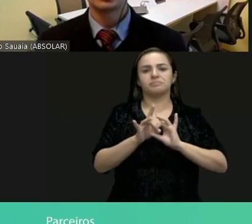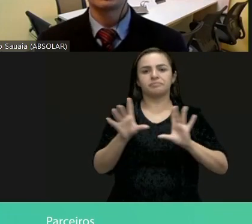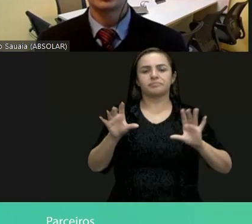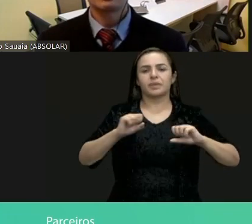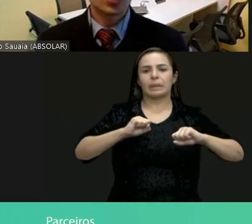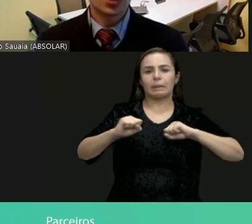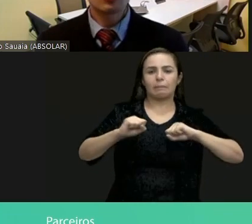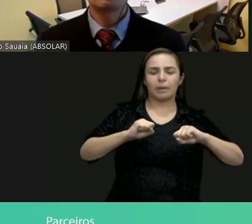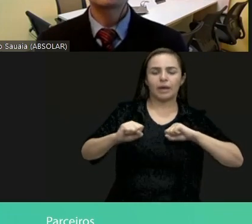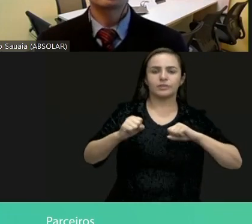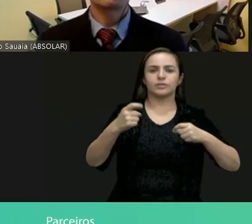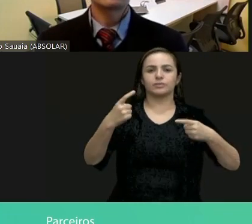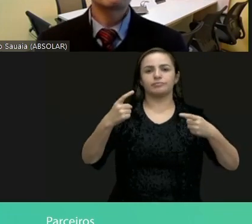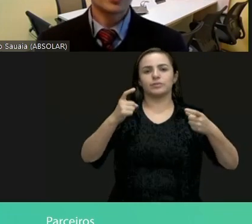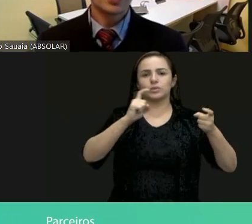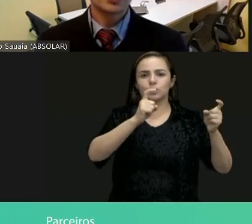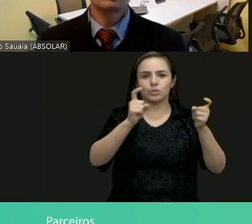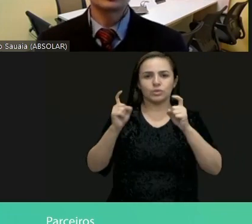for debates,